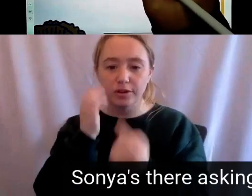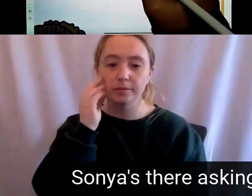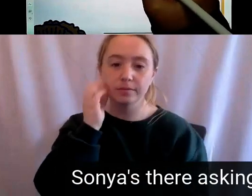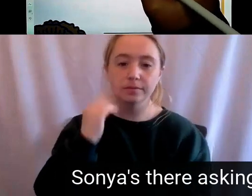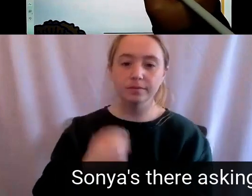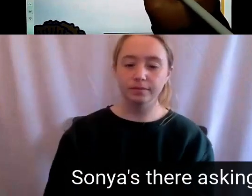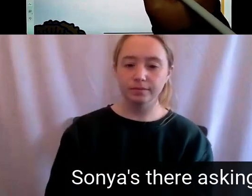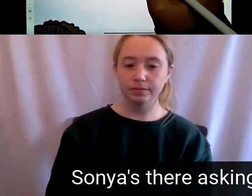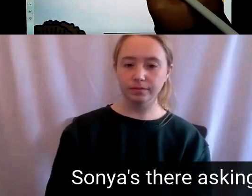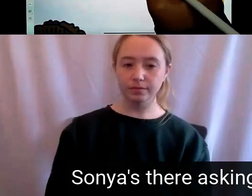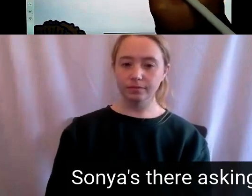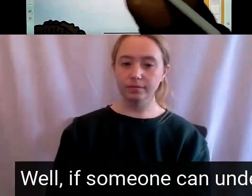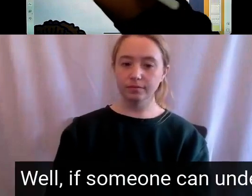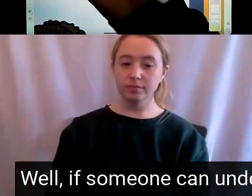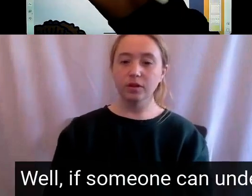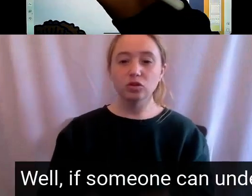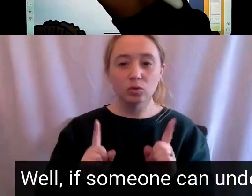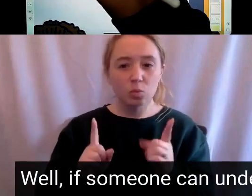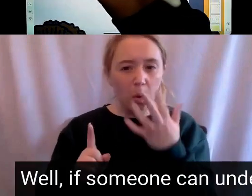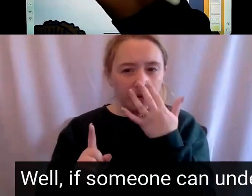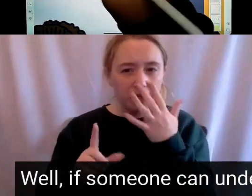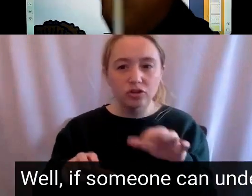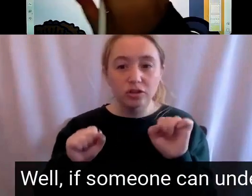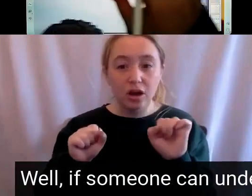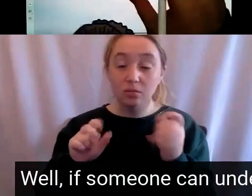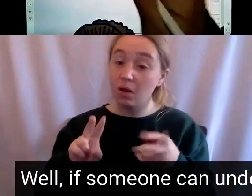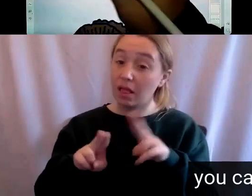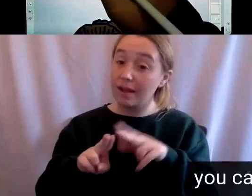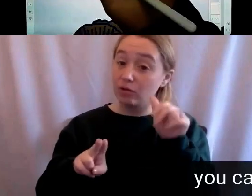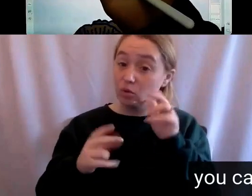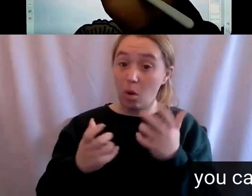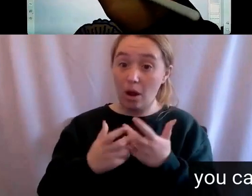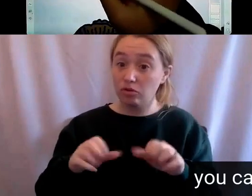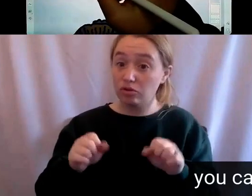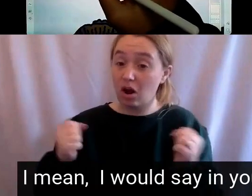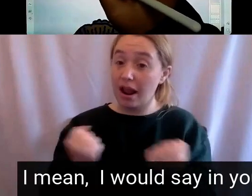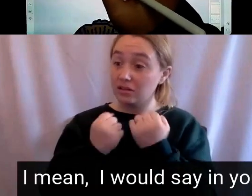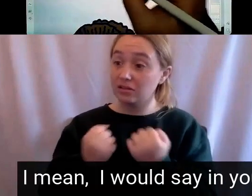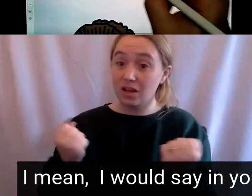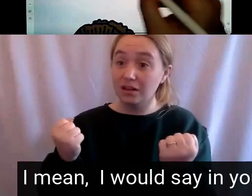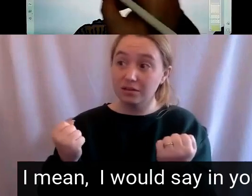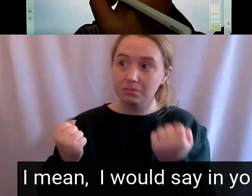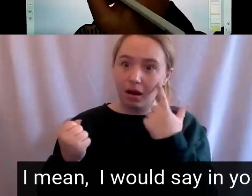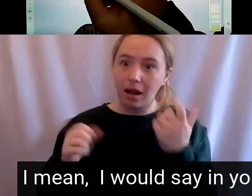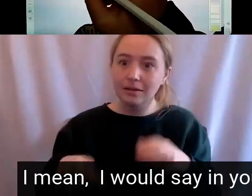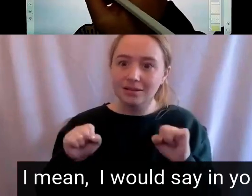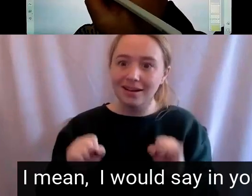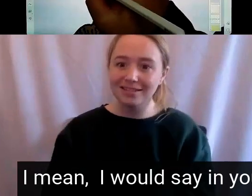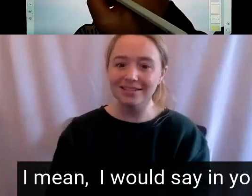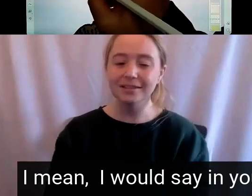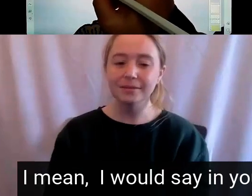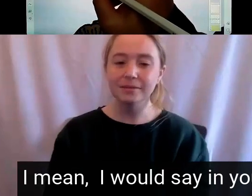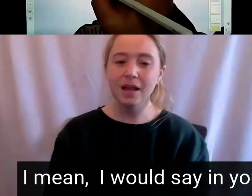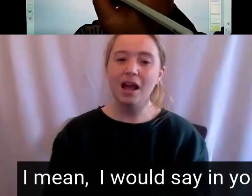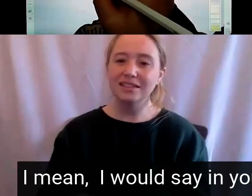Sonia's there's asking, what age can you start at? Well, if someone can understand how to do the exercises, you can start them. I mean, I would say